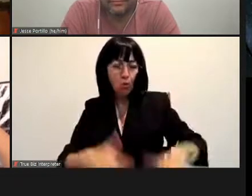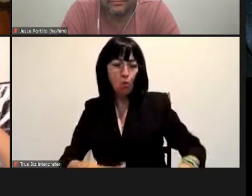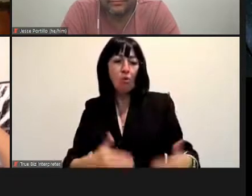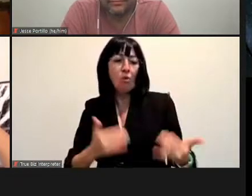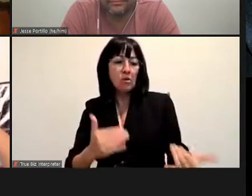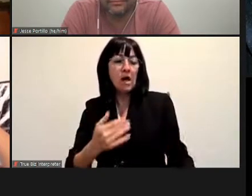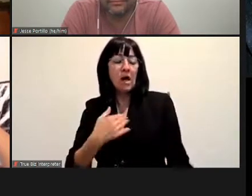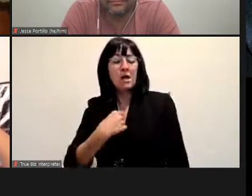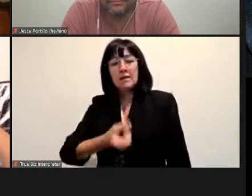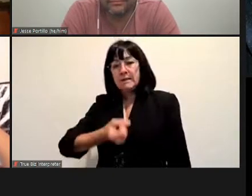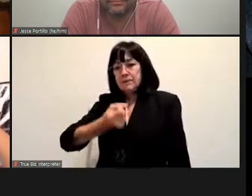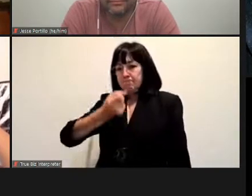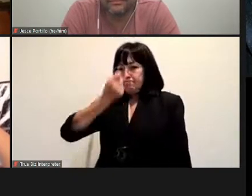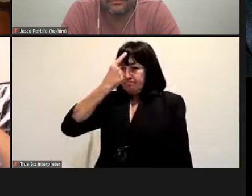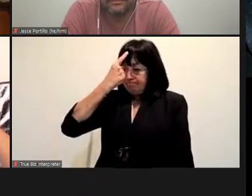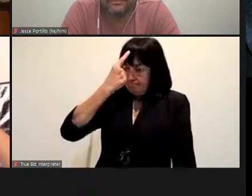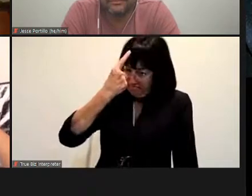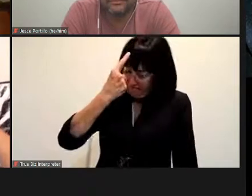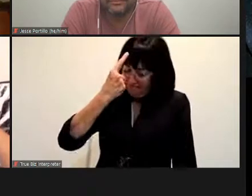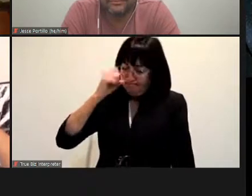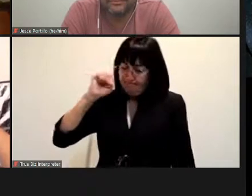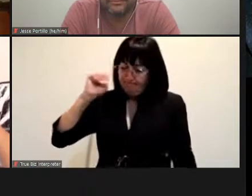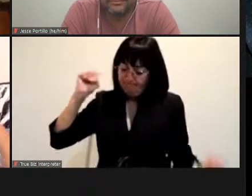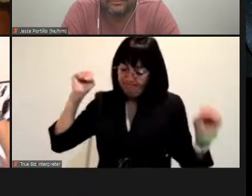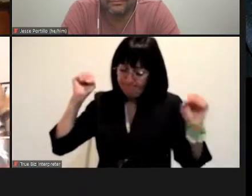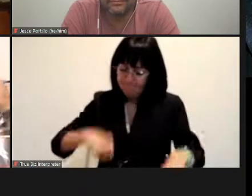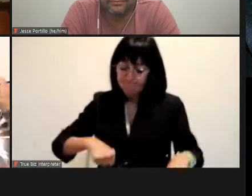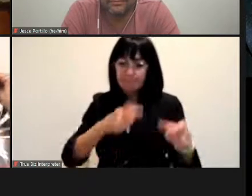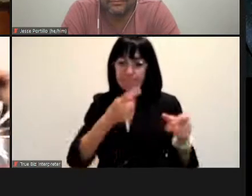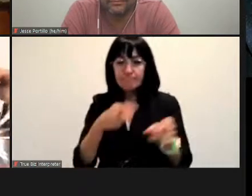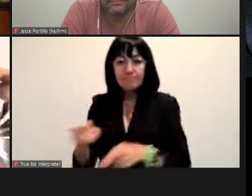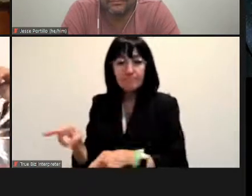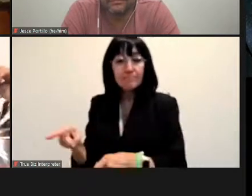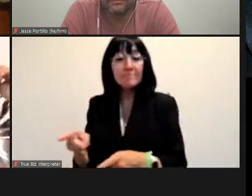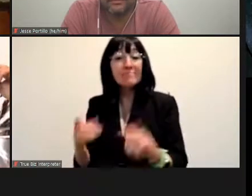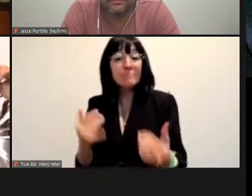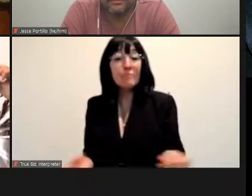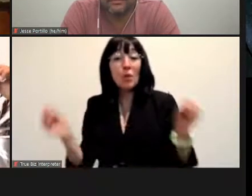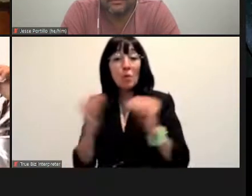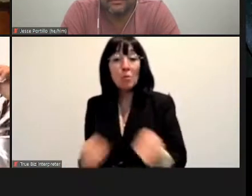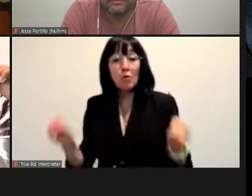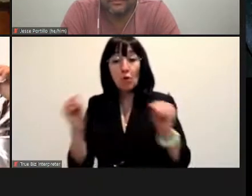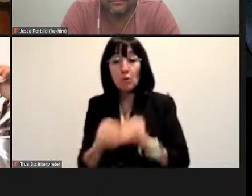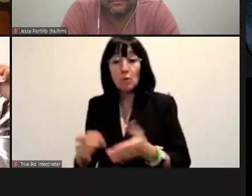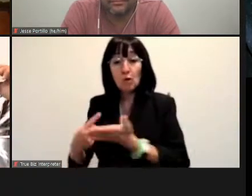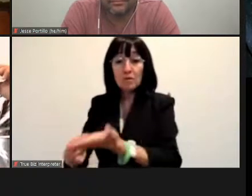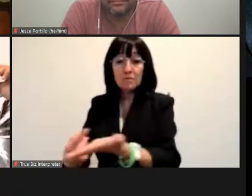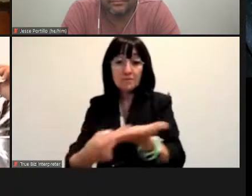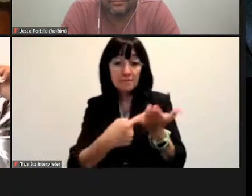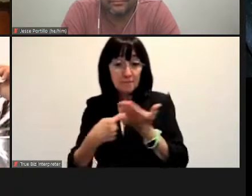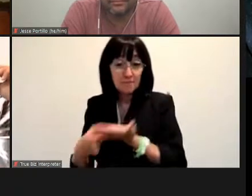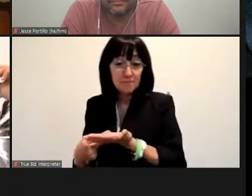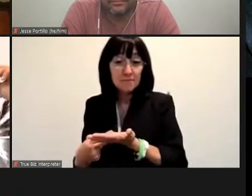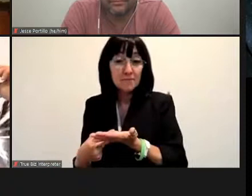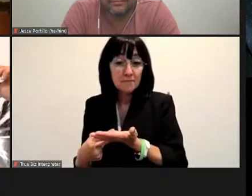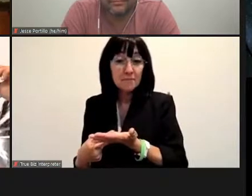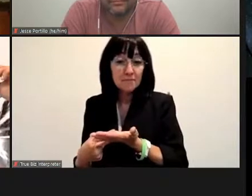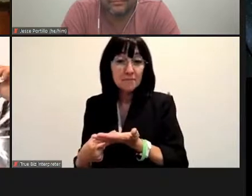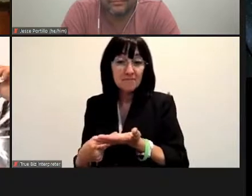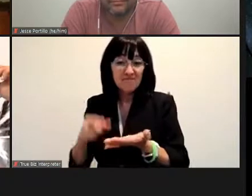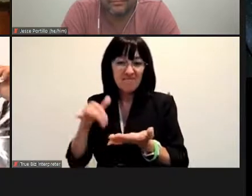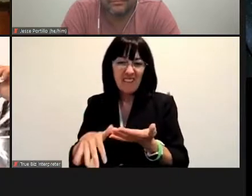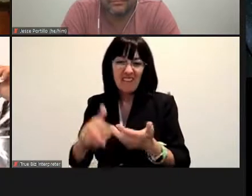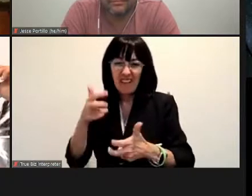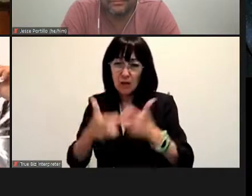that these conversations have, the more that work that we're doing to bring to light many of these issues that are, you know,